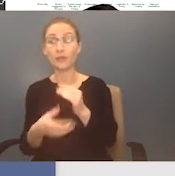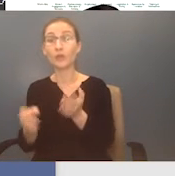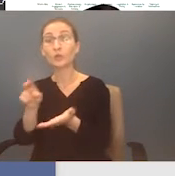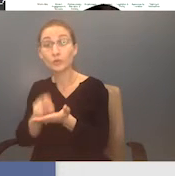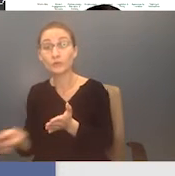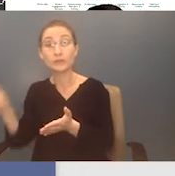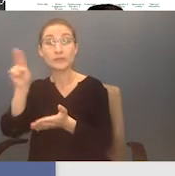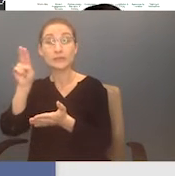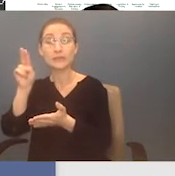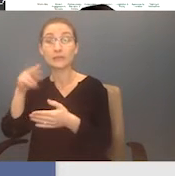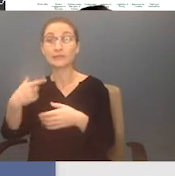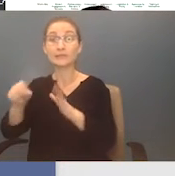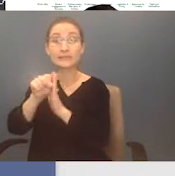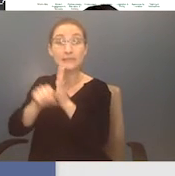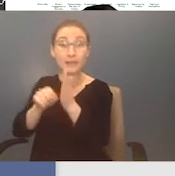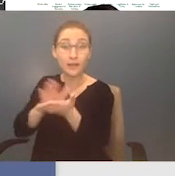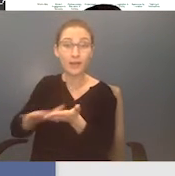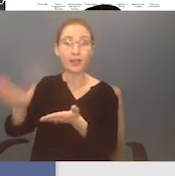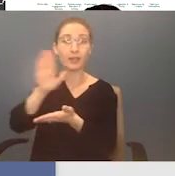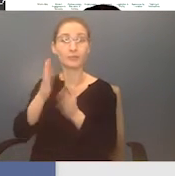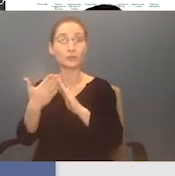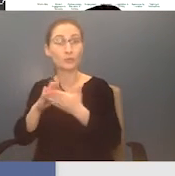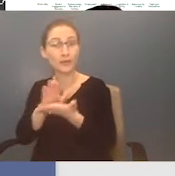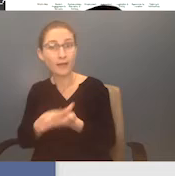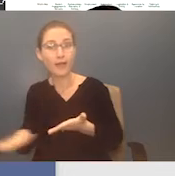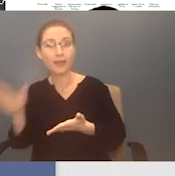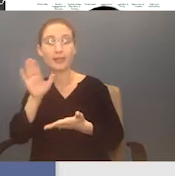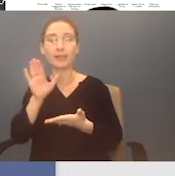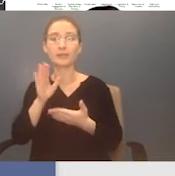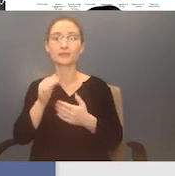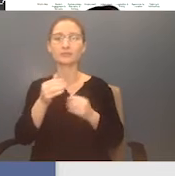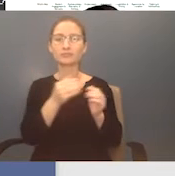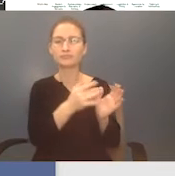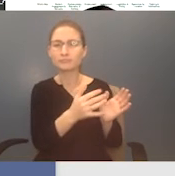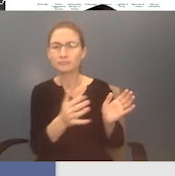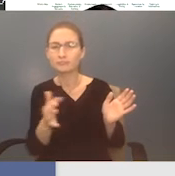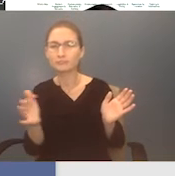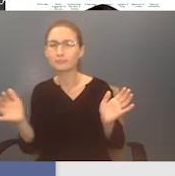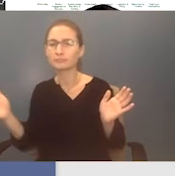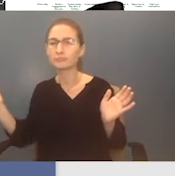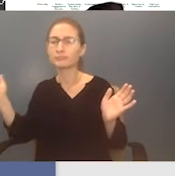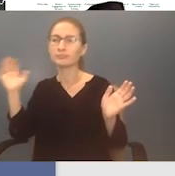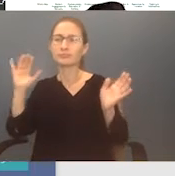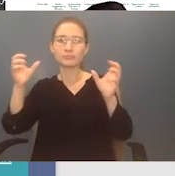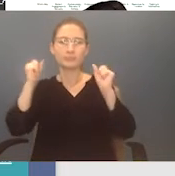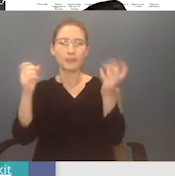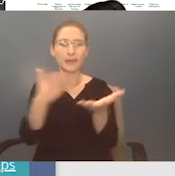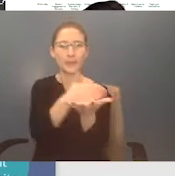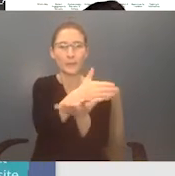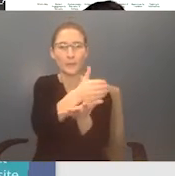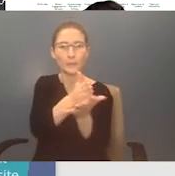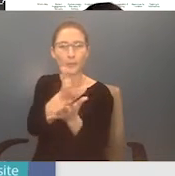mean university, it could mean state college or community college. It could mean just another form of training.